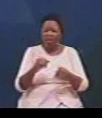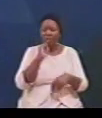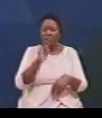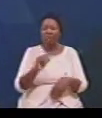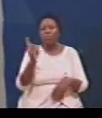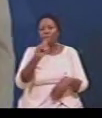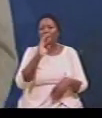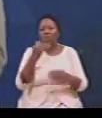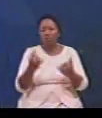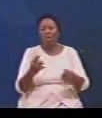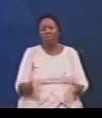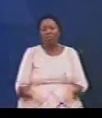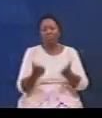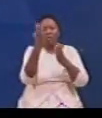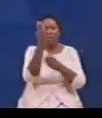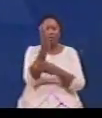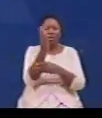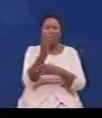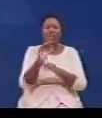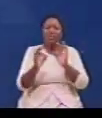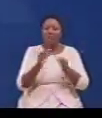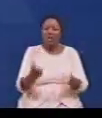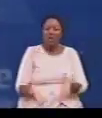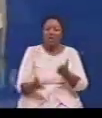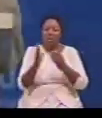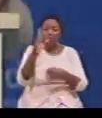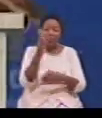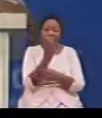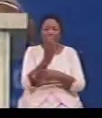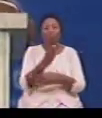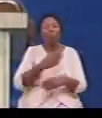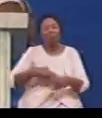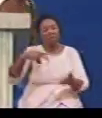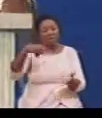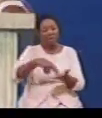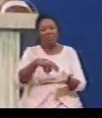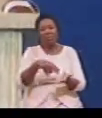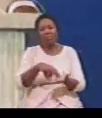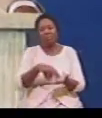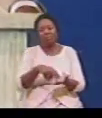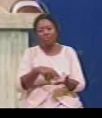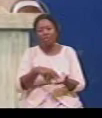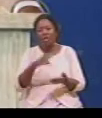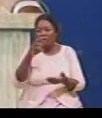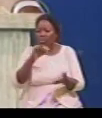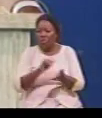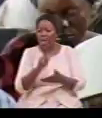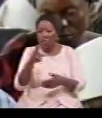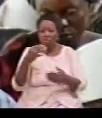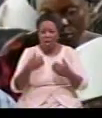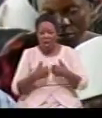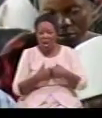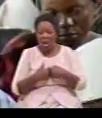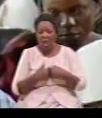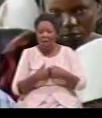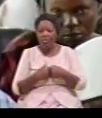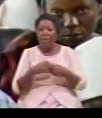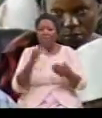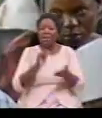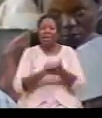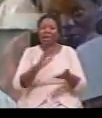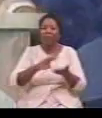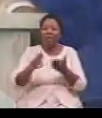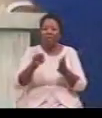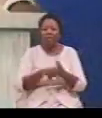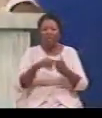your hand. If you are raising up your hand, please stand up so that you have that forgiveness